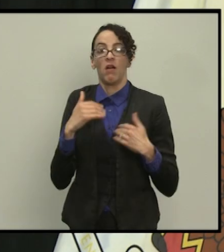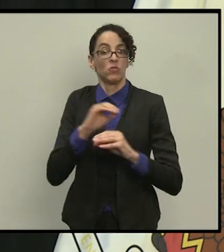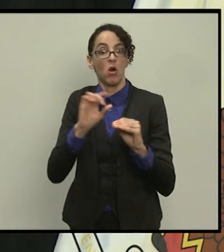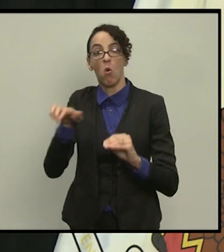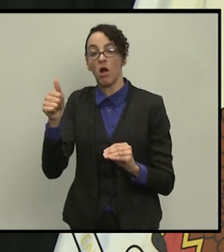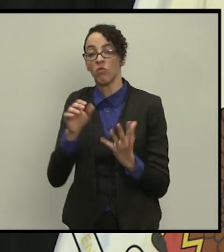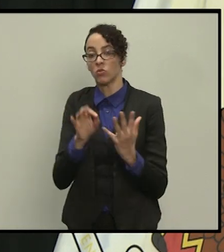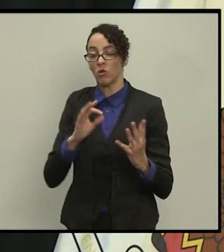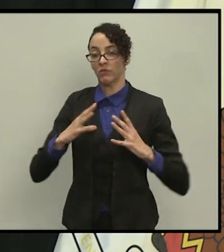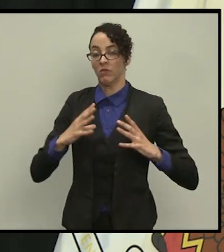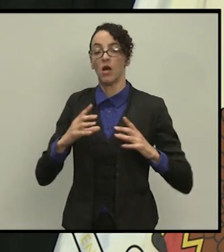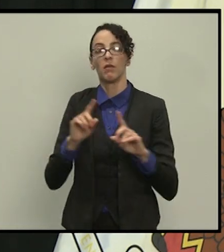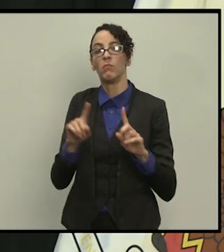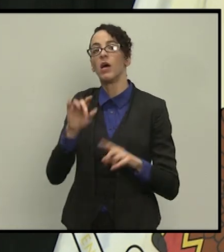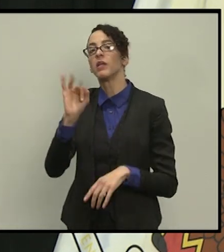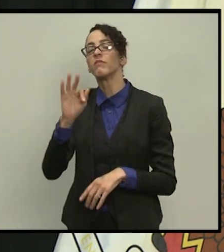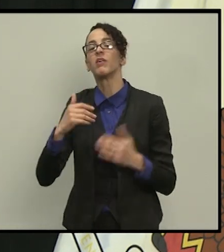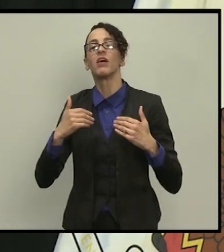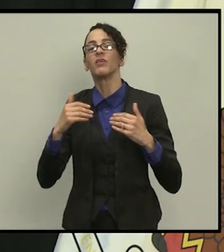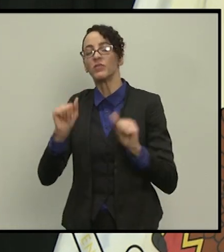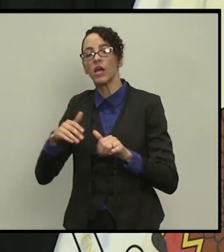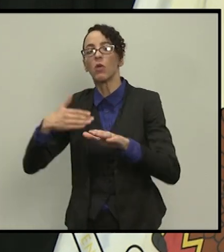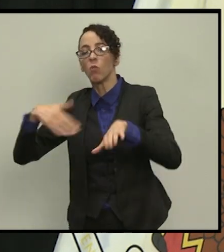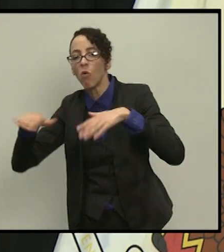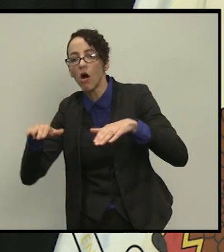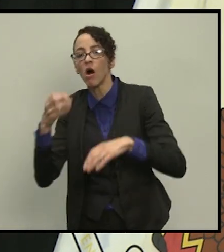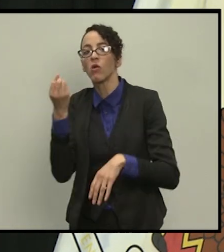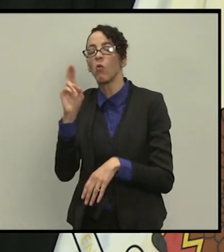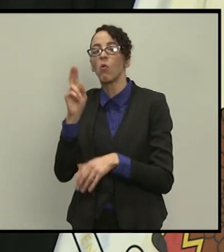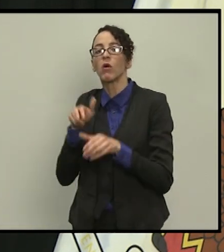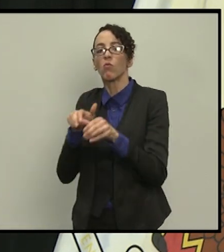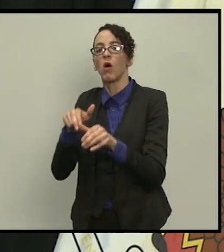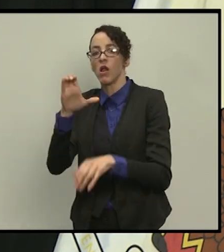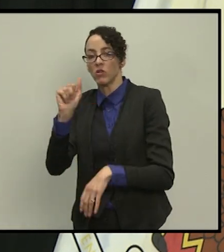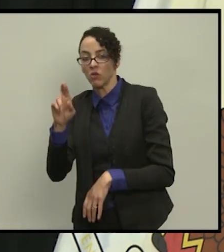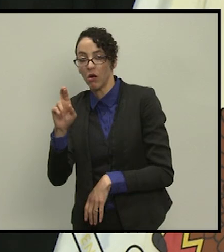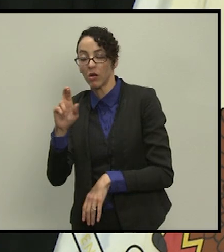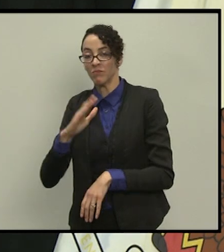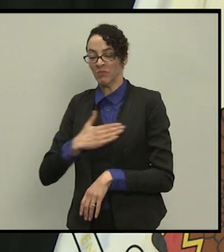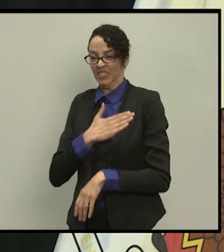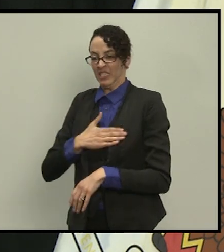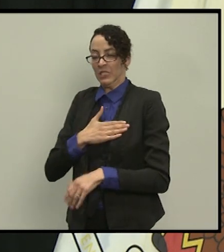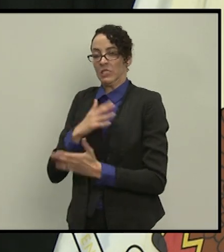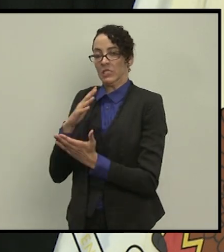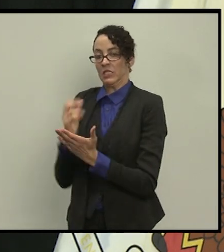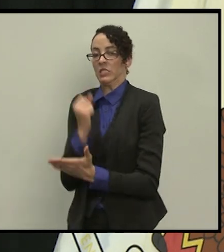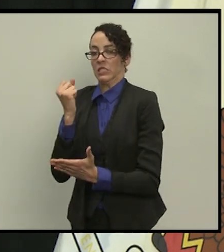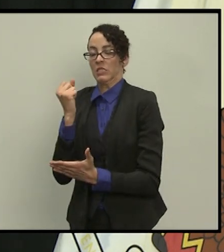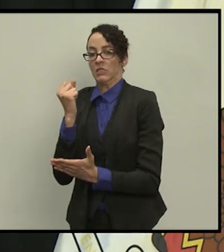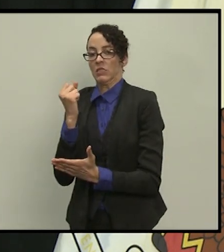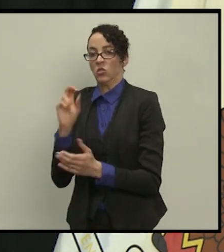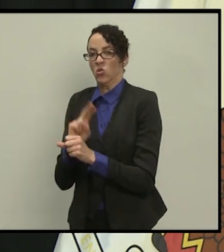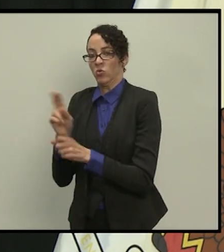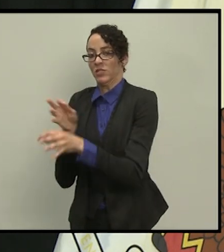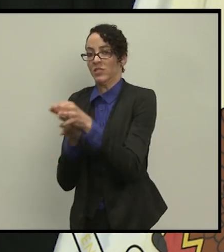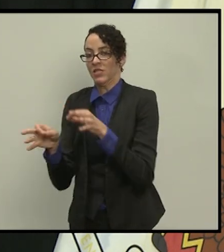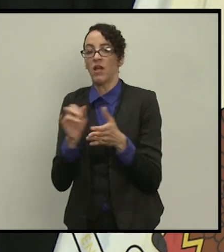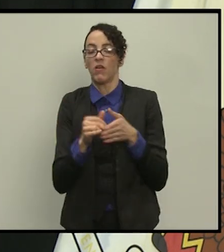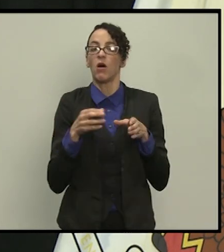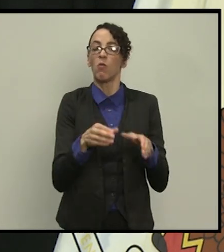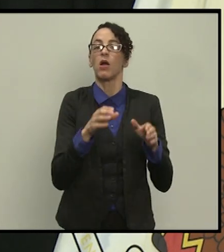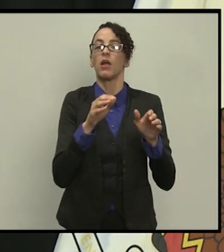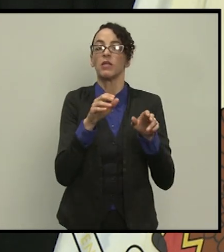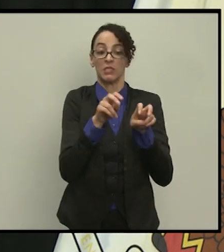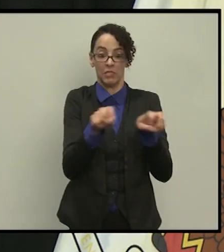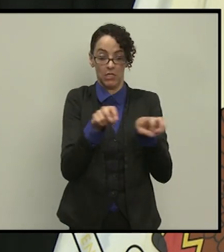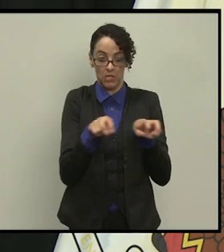important that if you do have other options than riding muni, please take them and save a seat and essential space for the essential